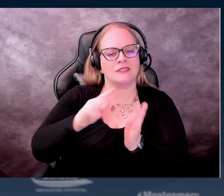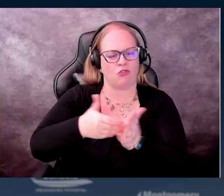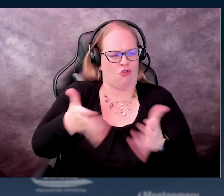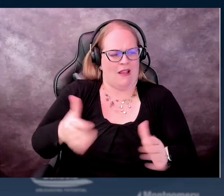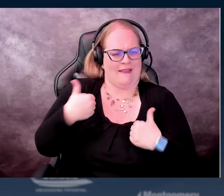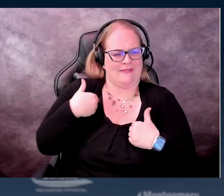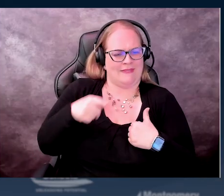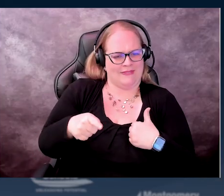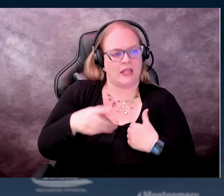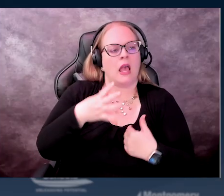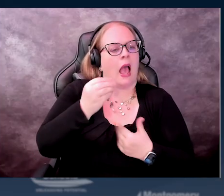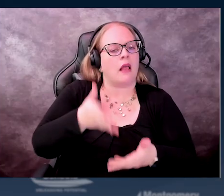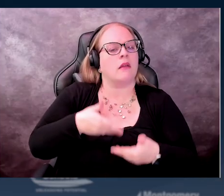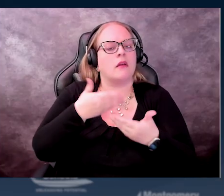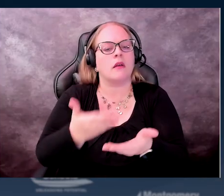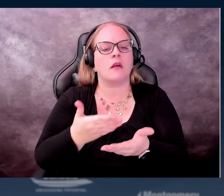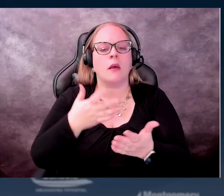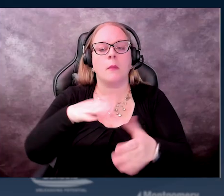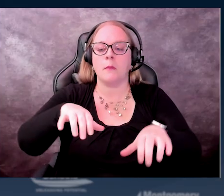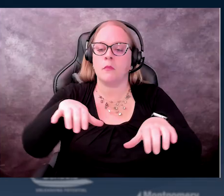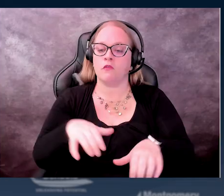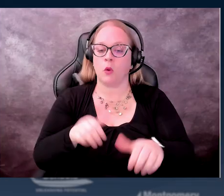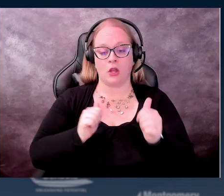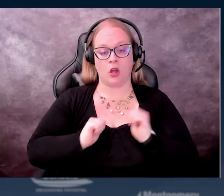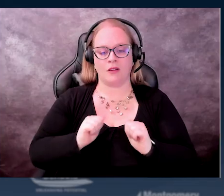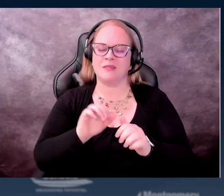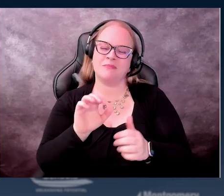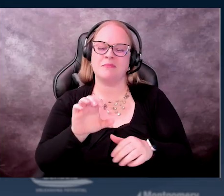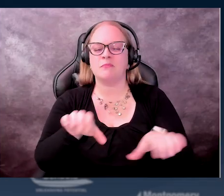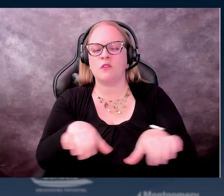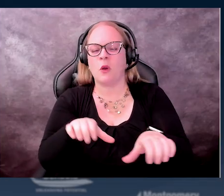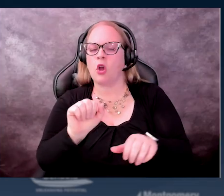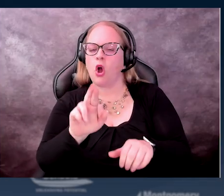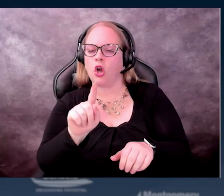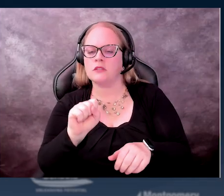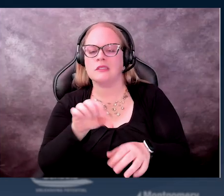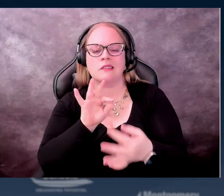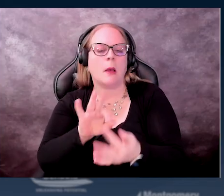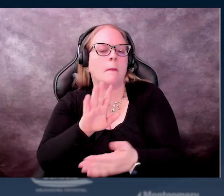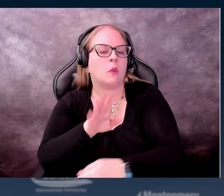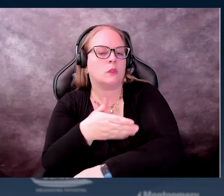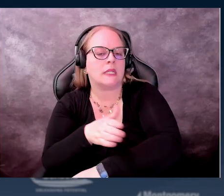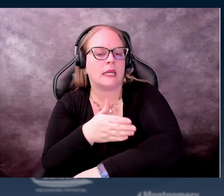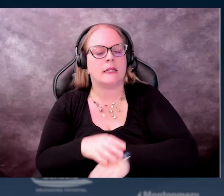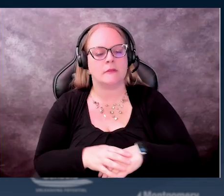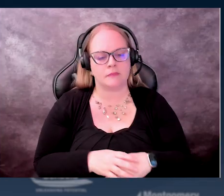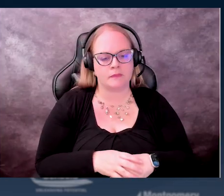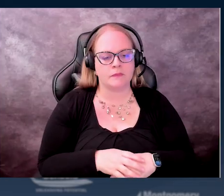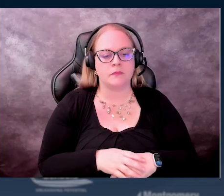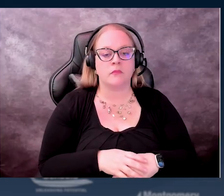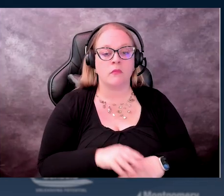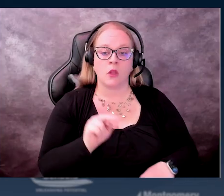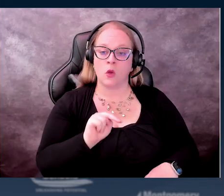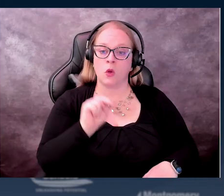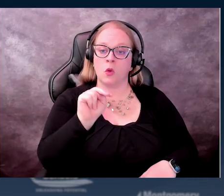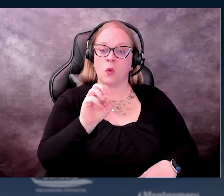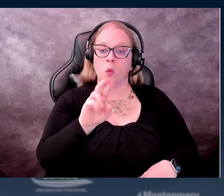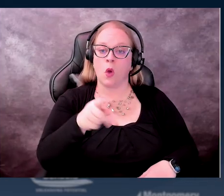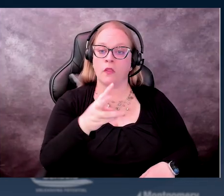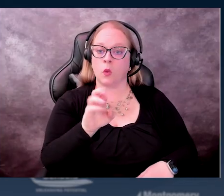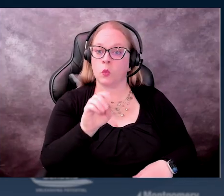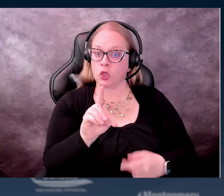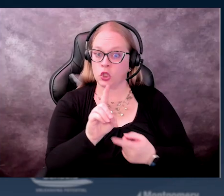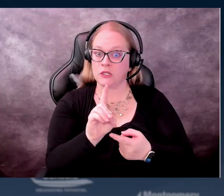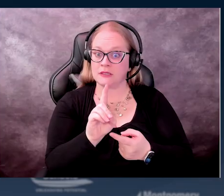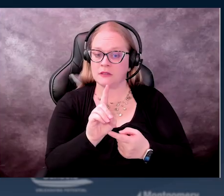that strand. And Northwood, within this pathway, within this region, excuse me, they are going to be hosting the performing arts pathways